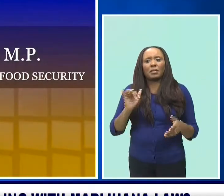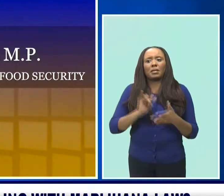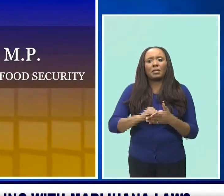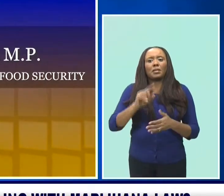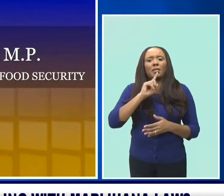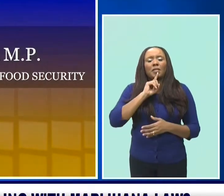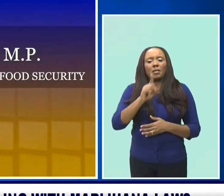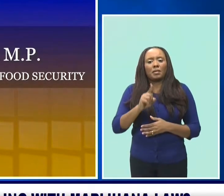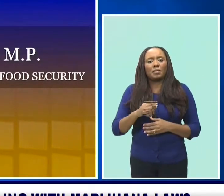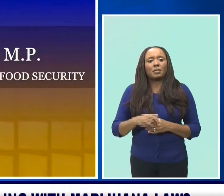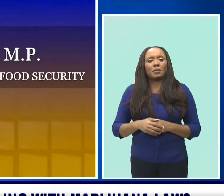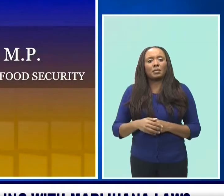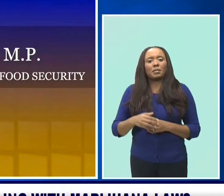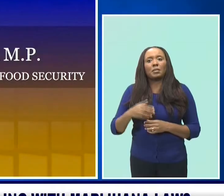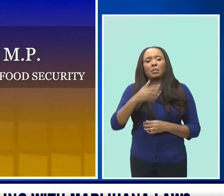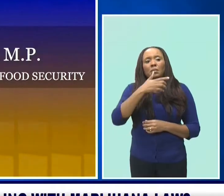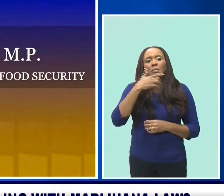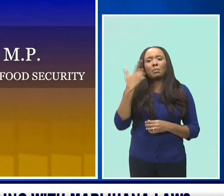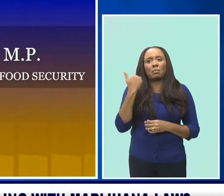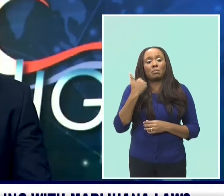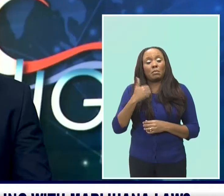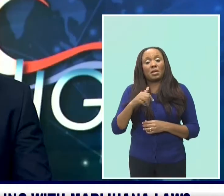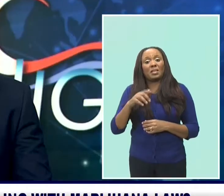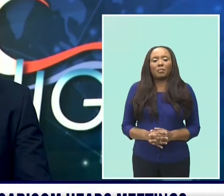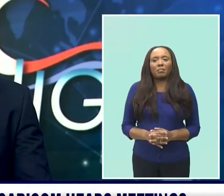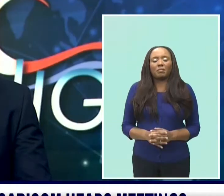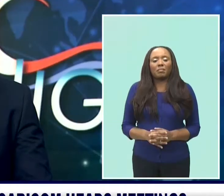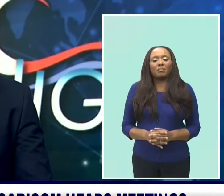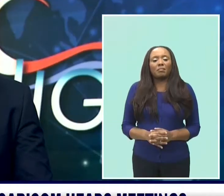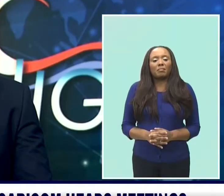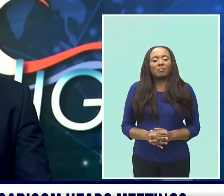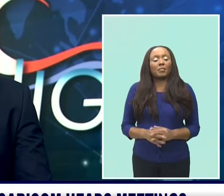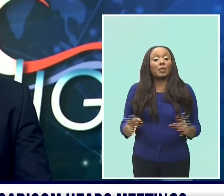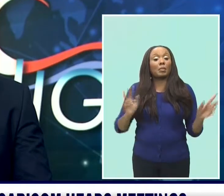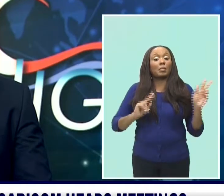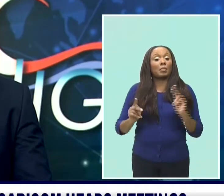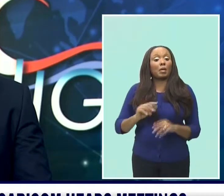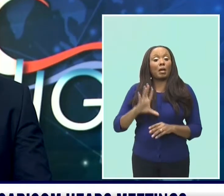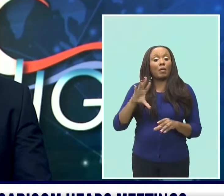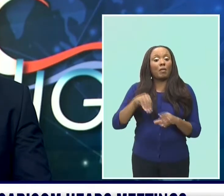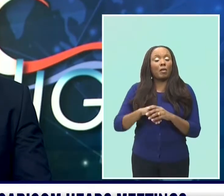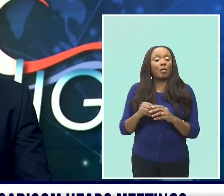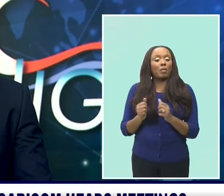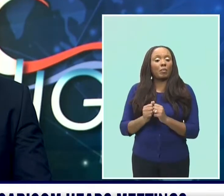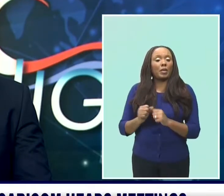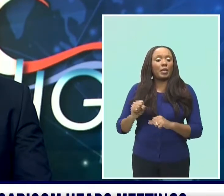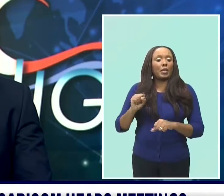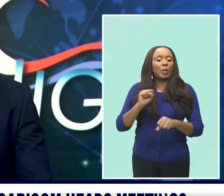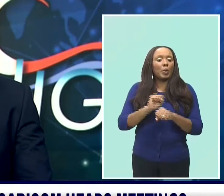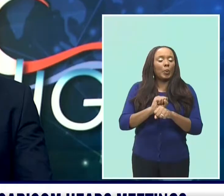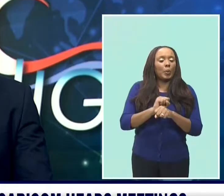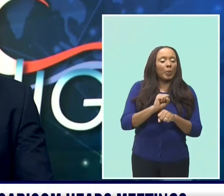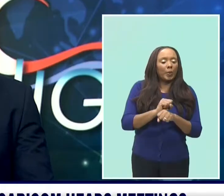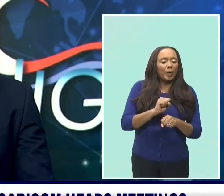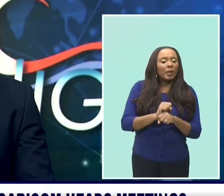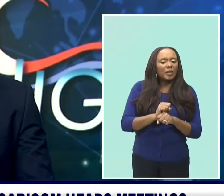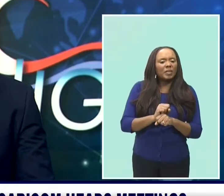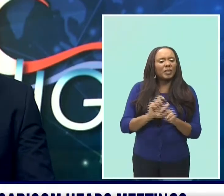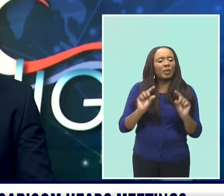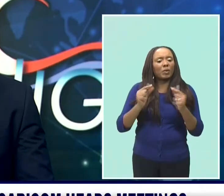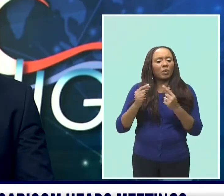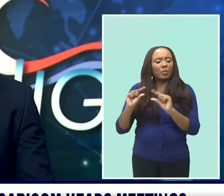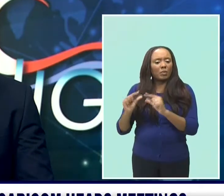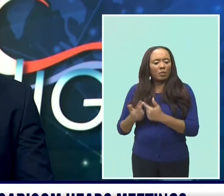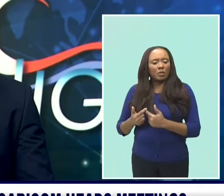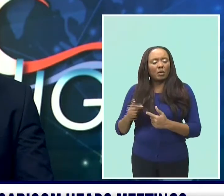it. I deem the statement to be nothing other than malicious. The Labour movement will be represented among the stakeholders attending